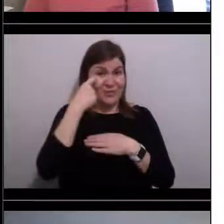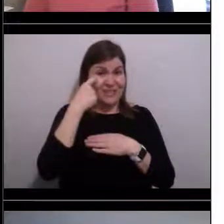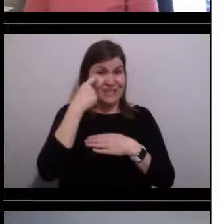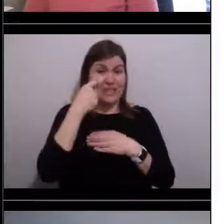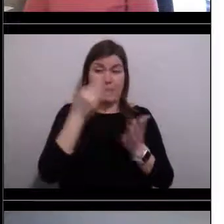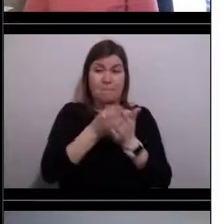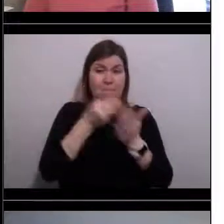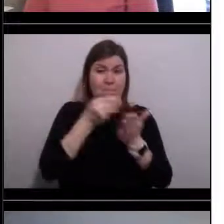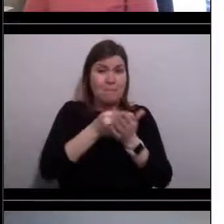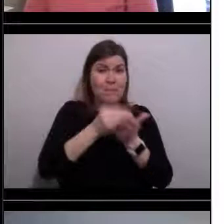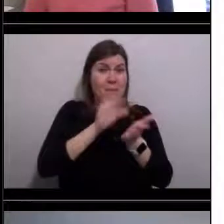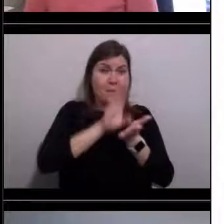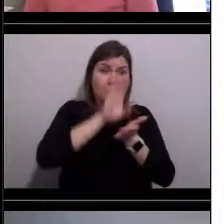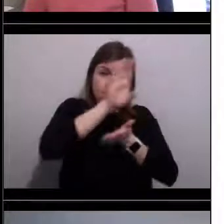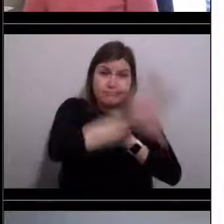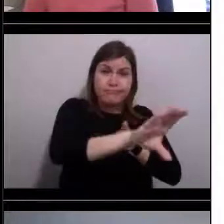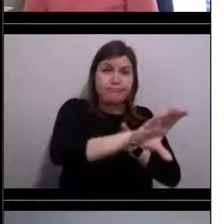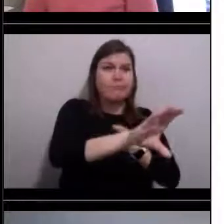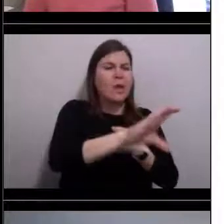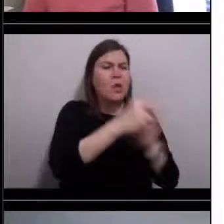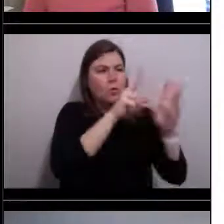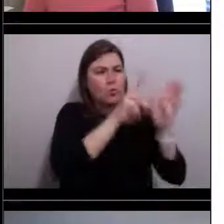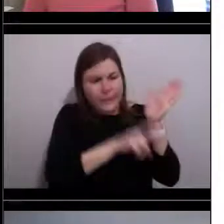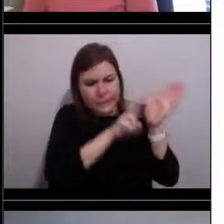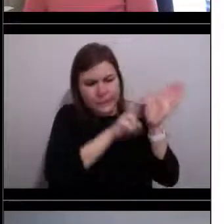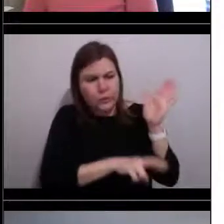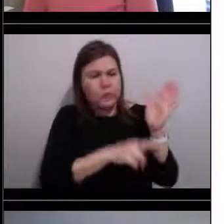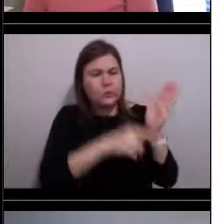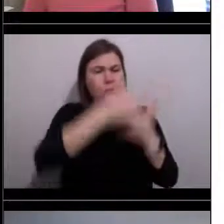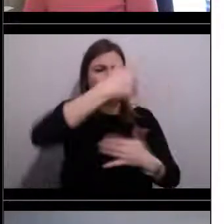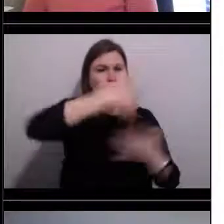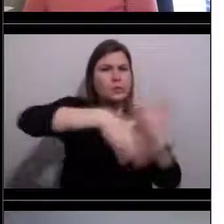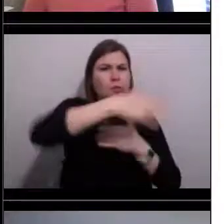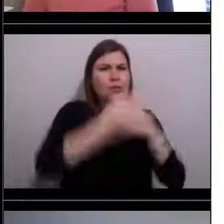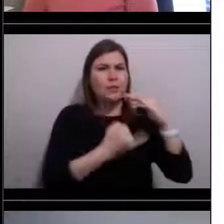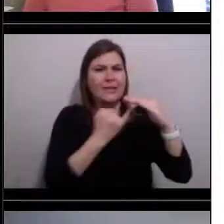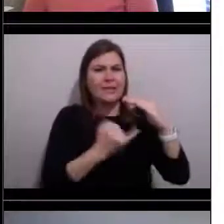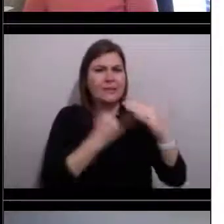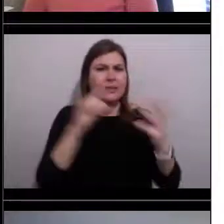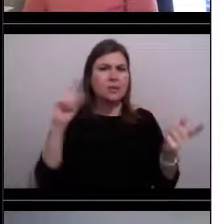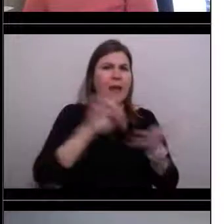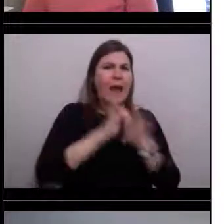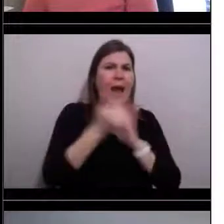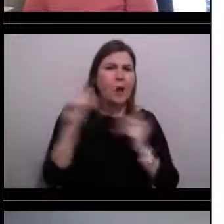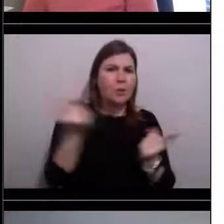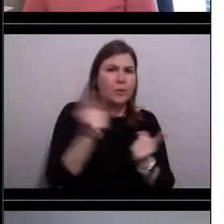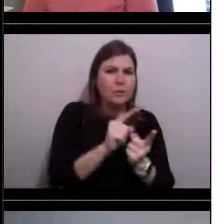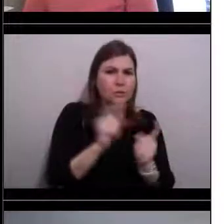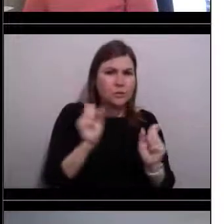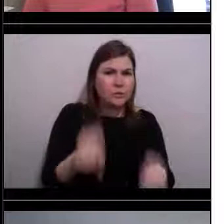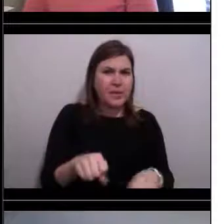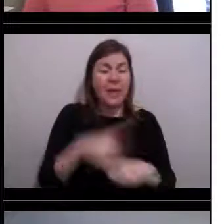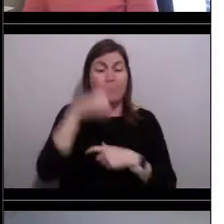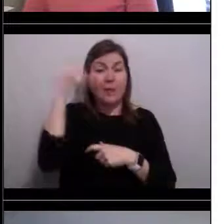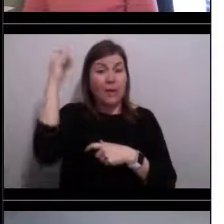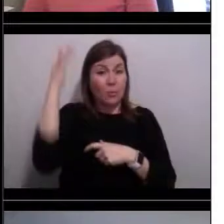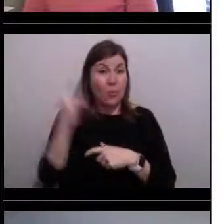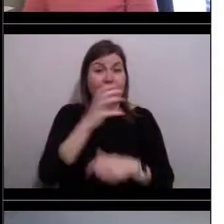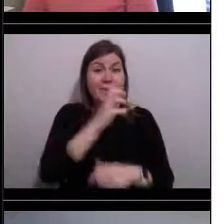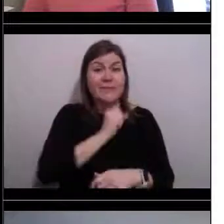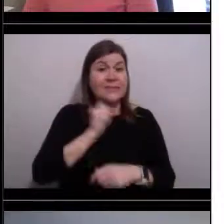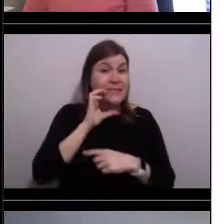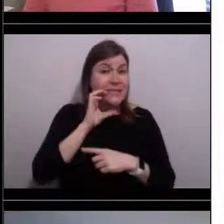social isolation and ways to reduce it through social inclusion. And the reason for this is because seniors